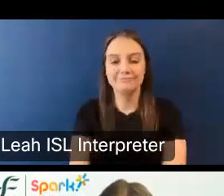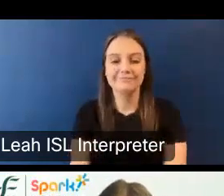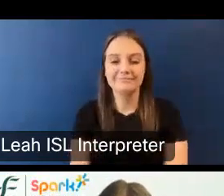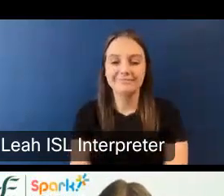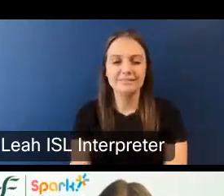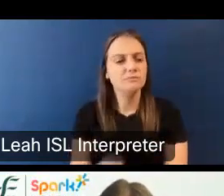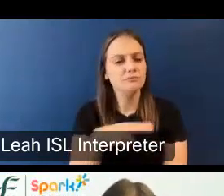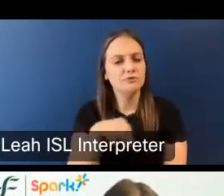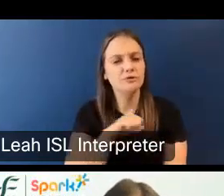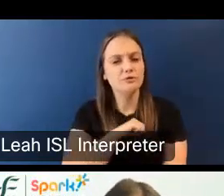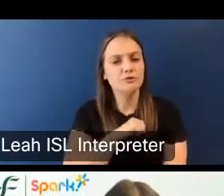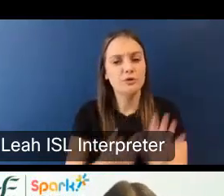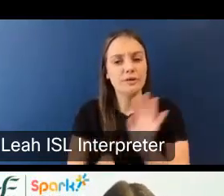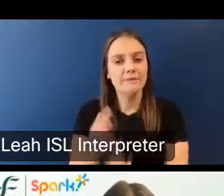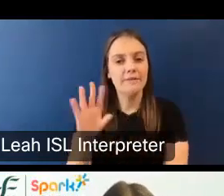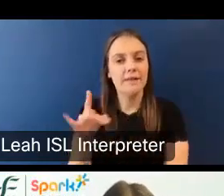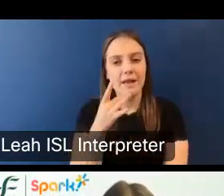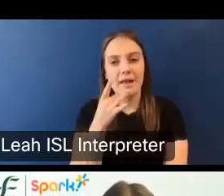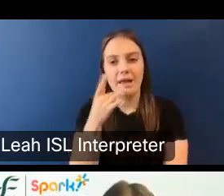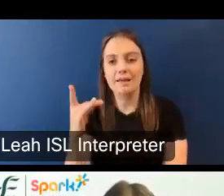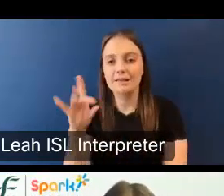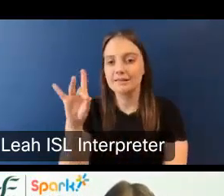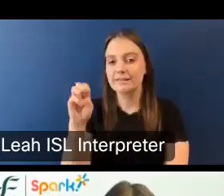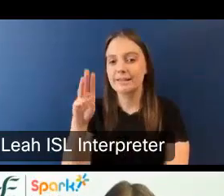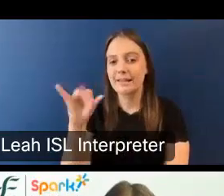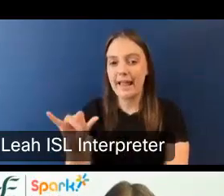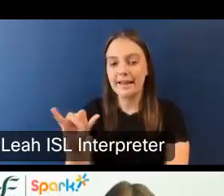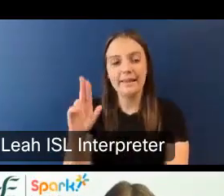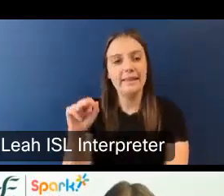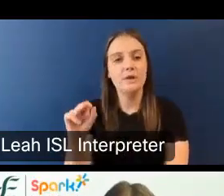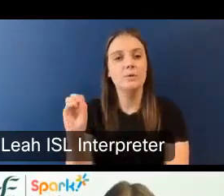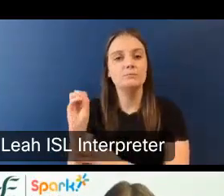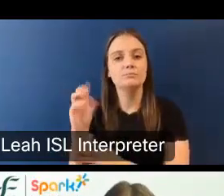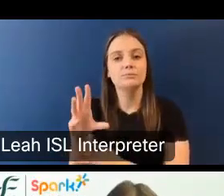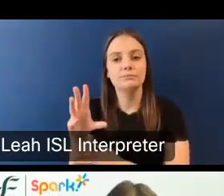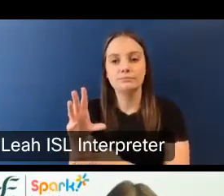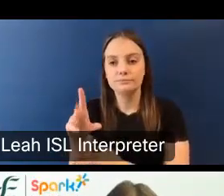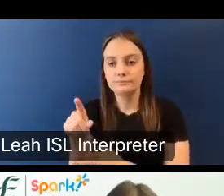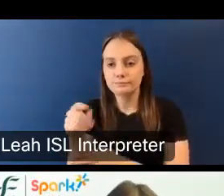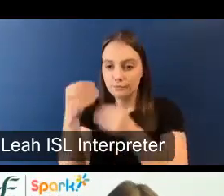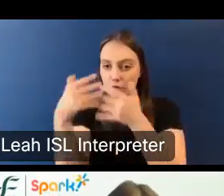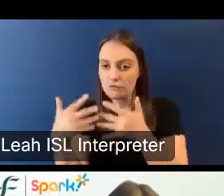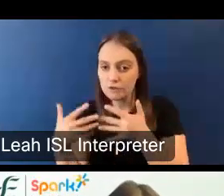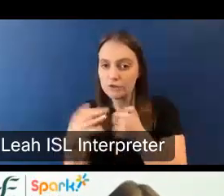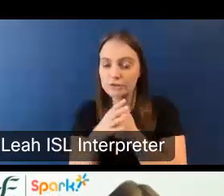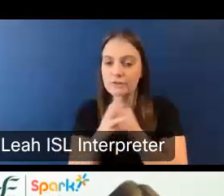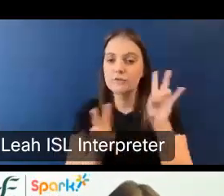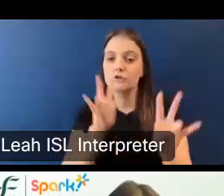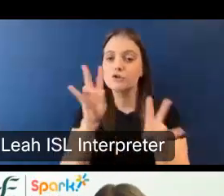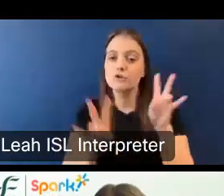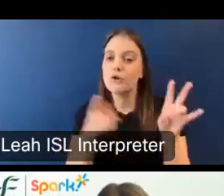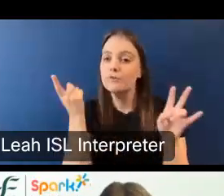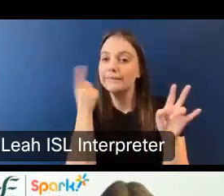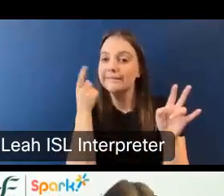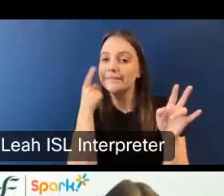can ask Kelly to kind of bring up the results of the survey to see the